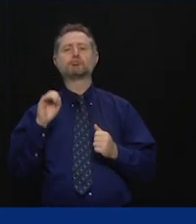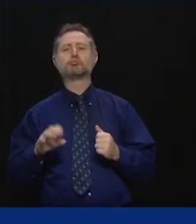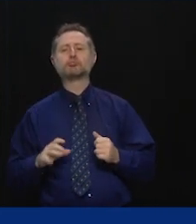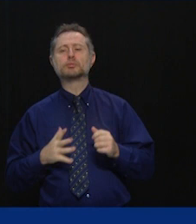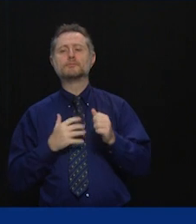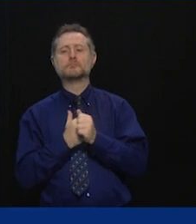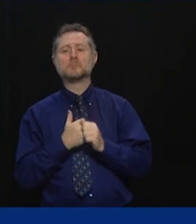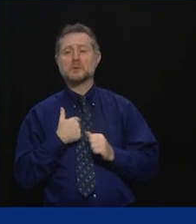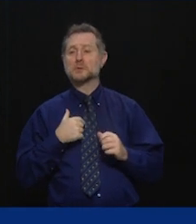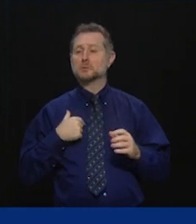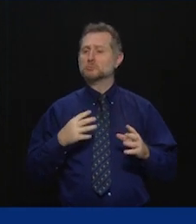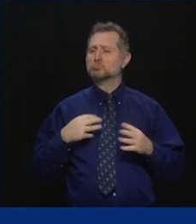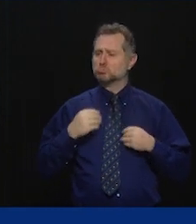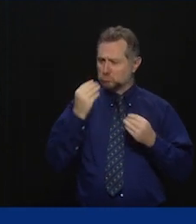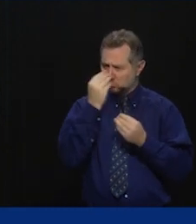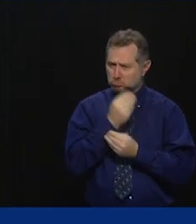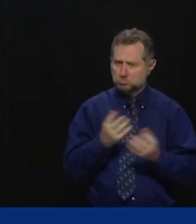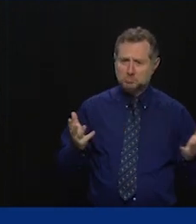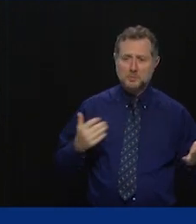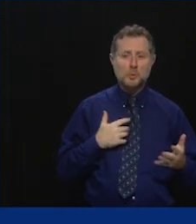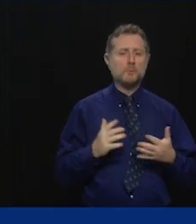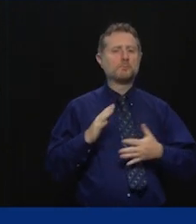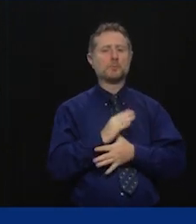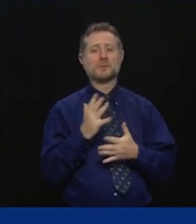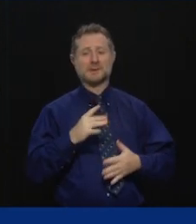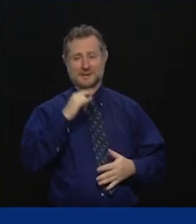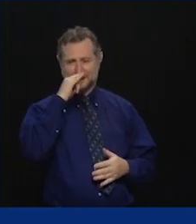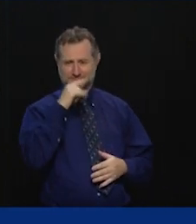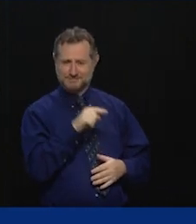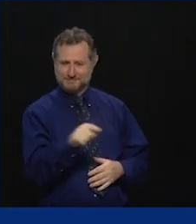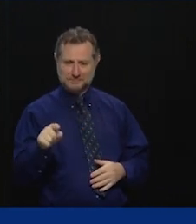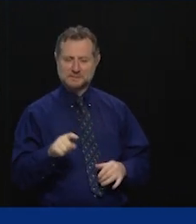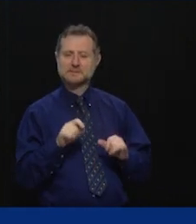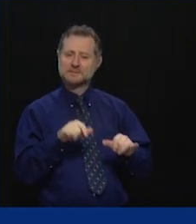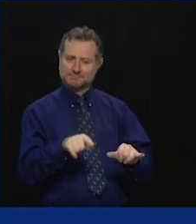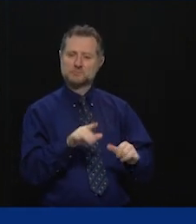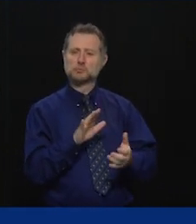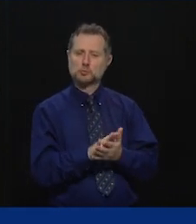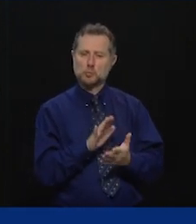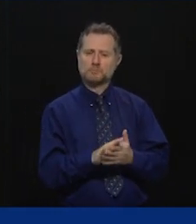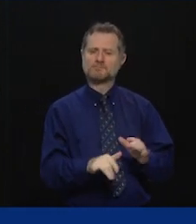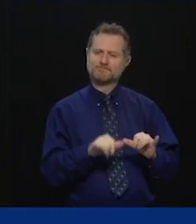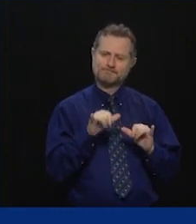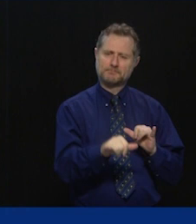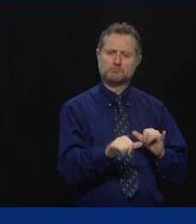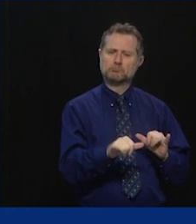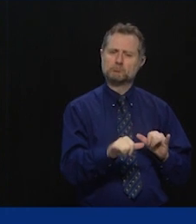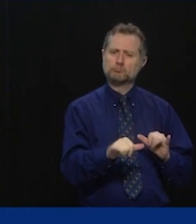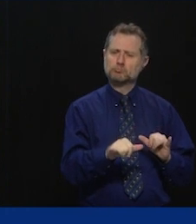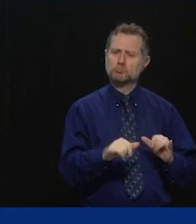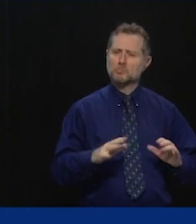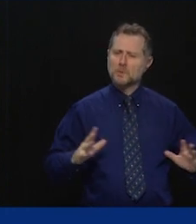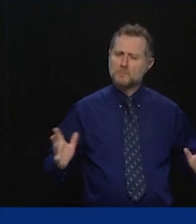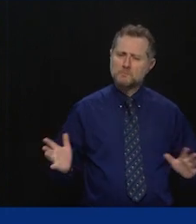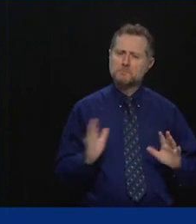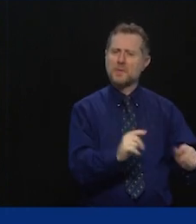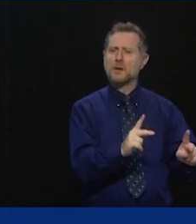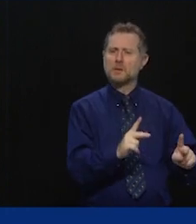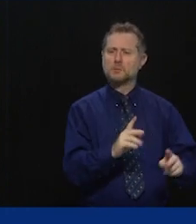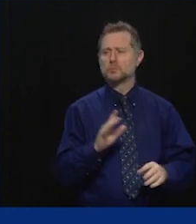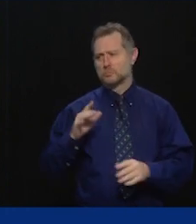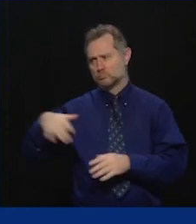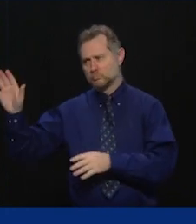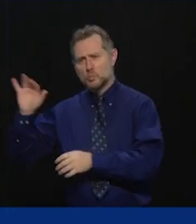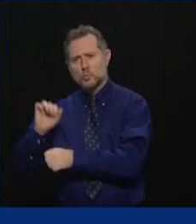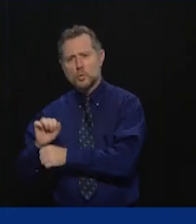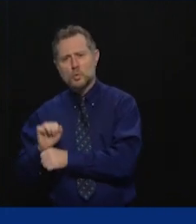continue to be kids in schools, and now it's about keeping them in schools, returning people safely to work, and also getting people vaccinated and reopening